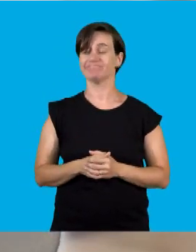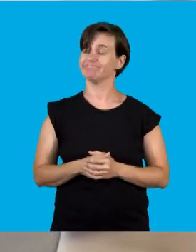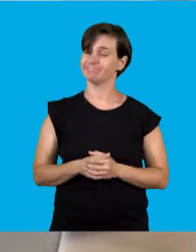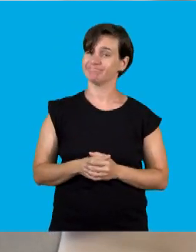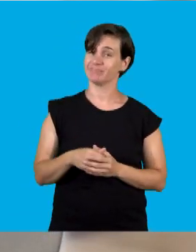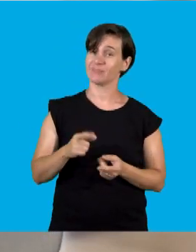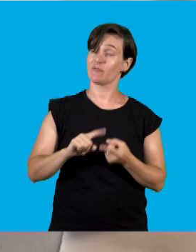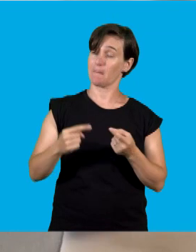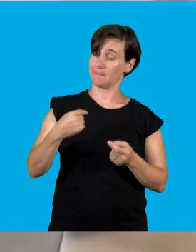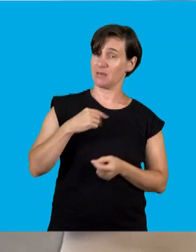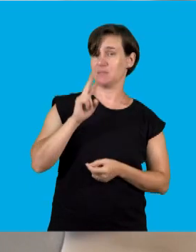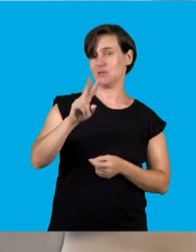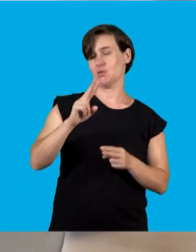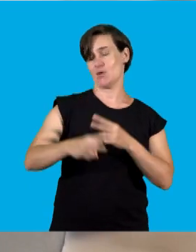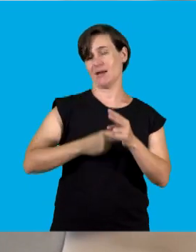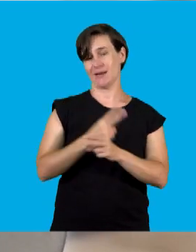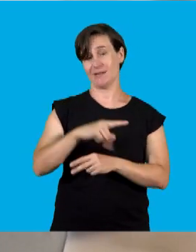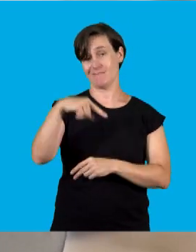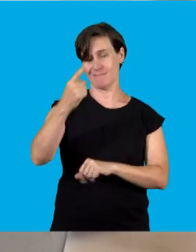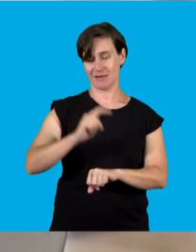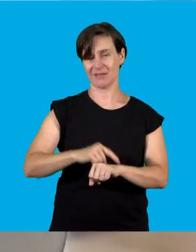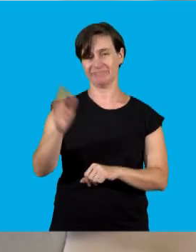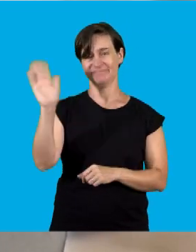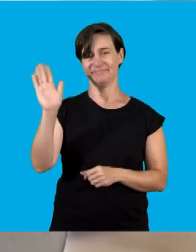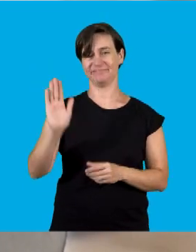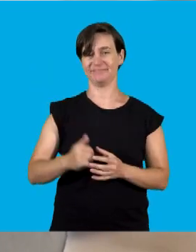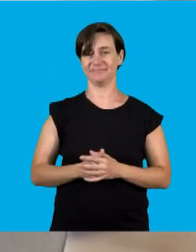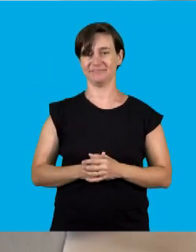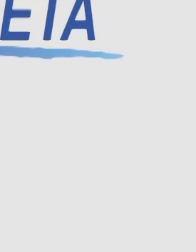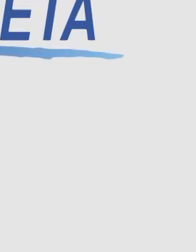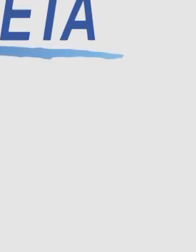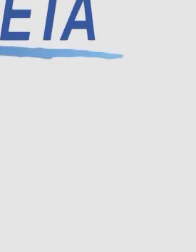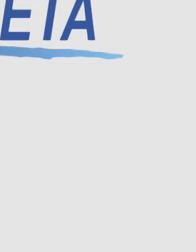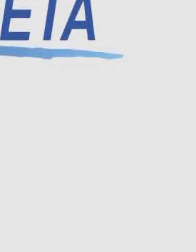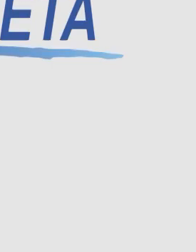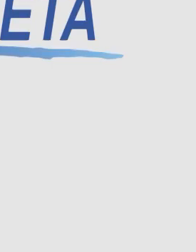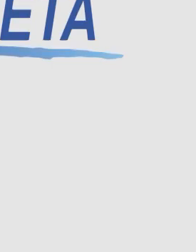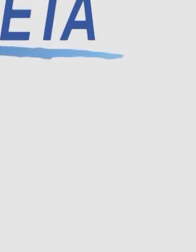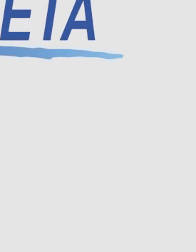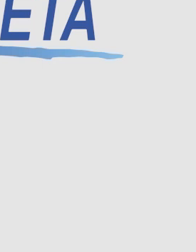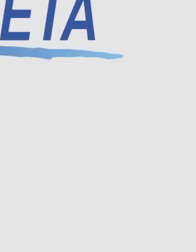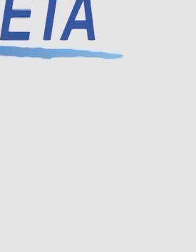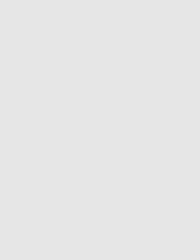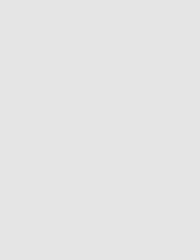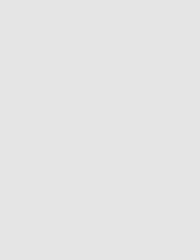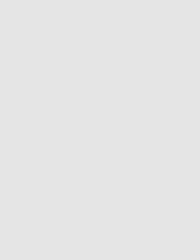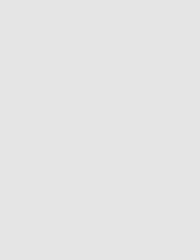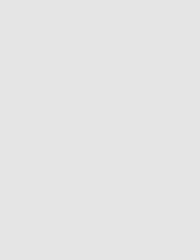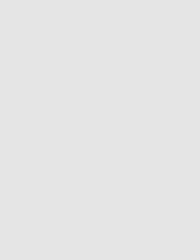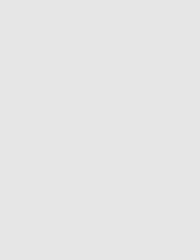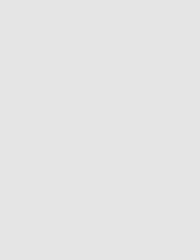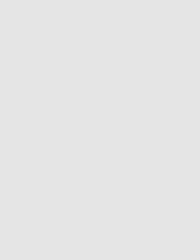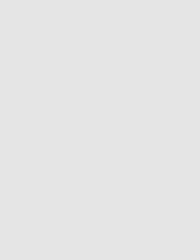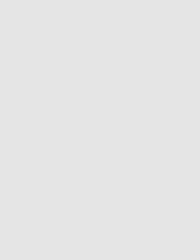Mabue, I will see you again next time. Goodbye.